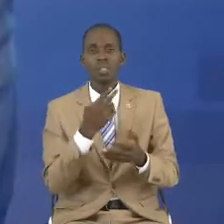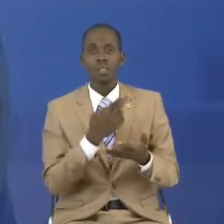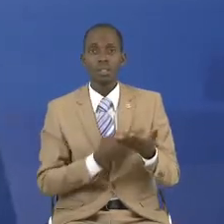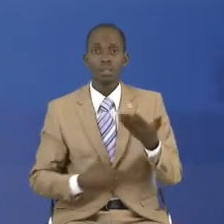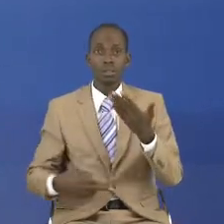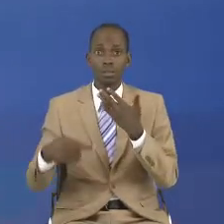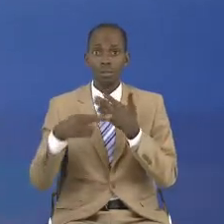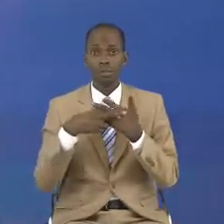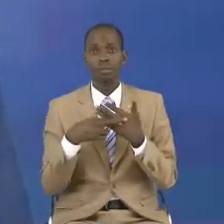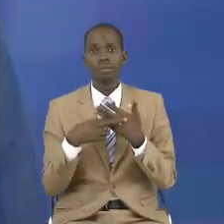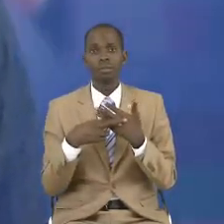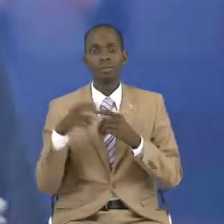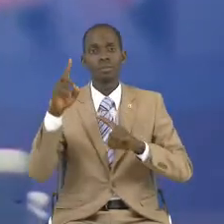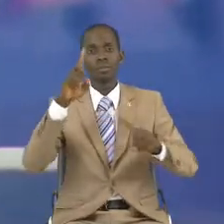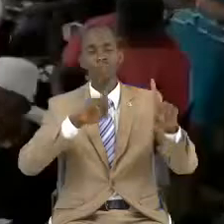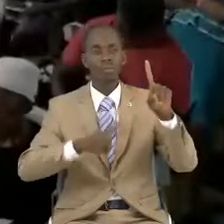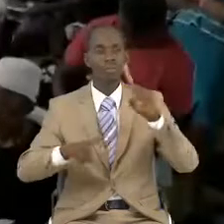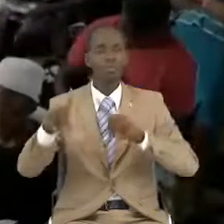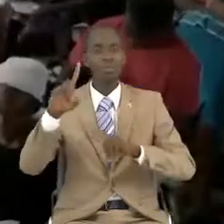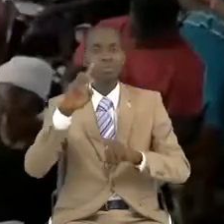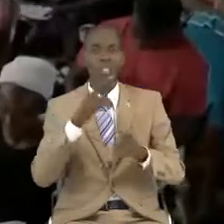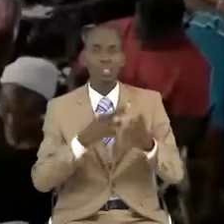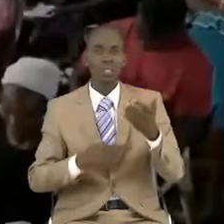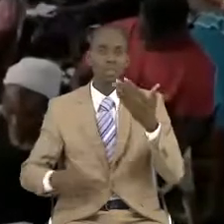somebody help me shout restoration